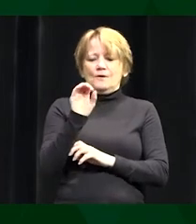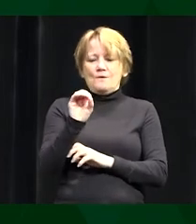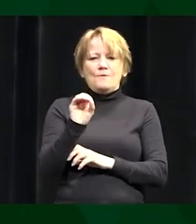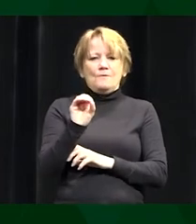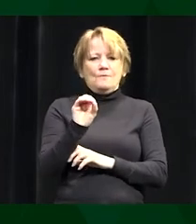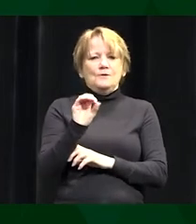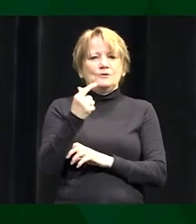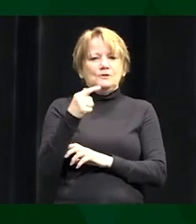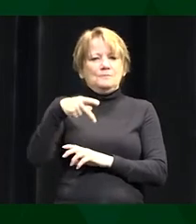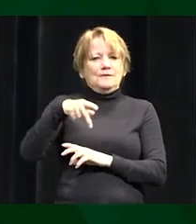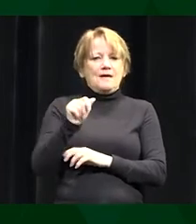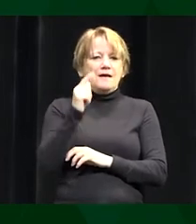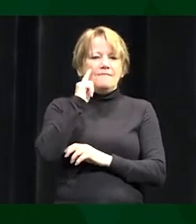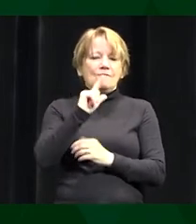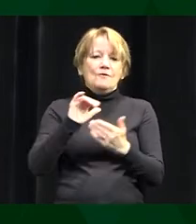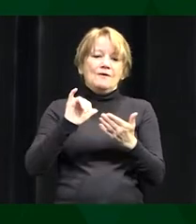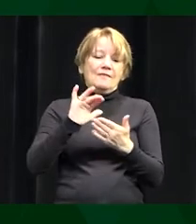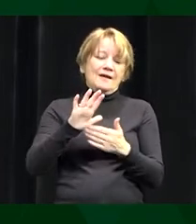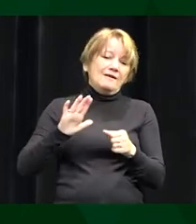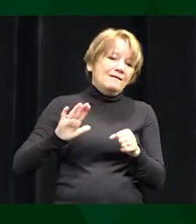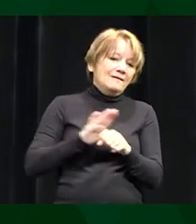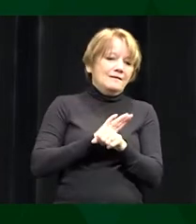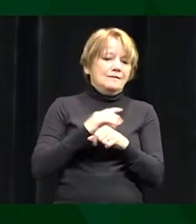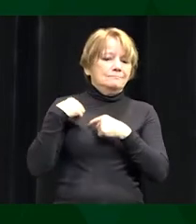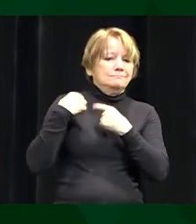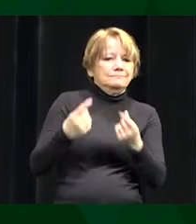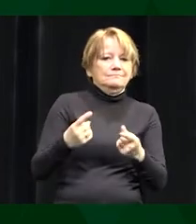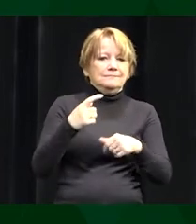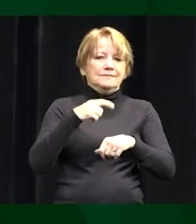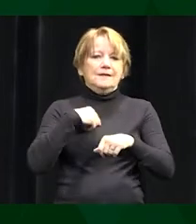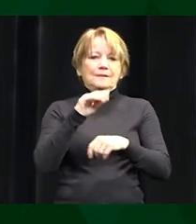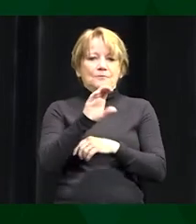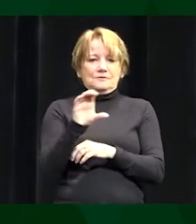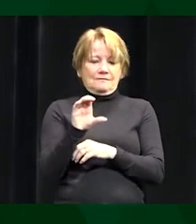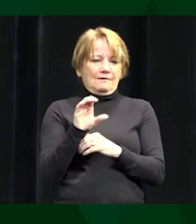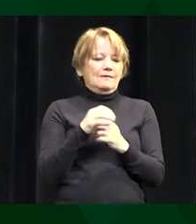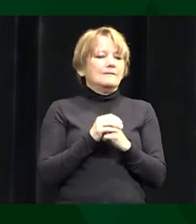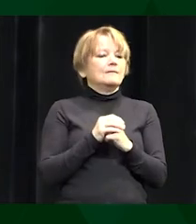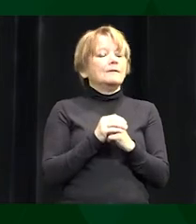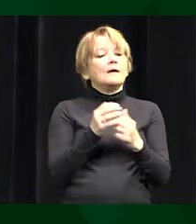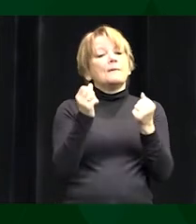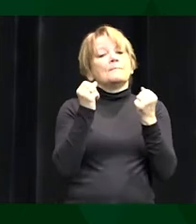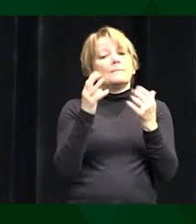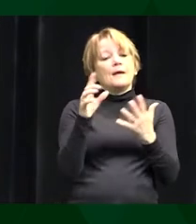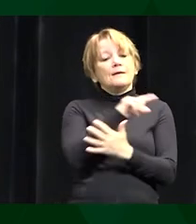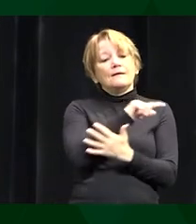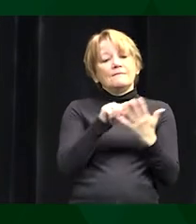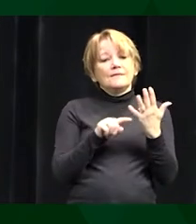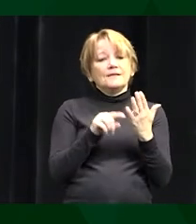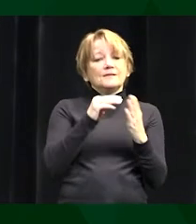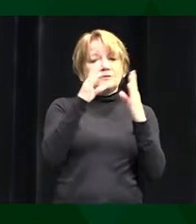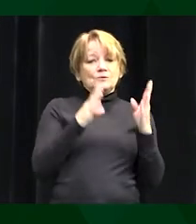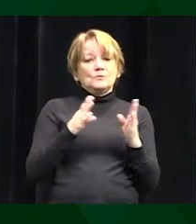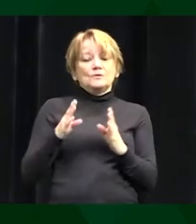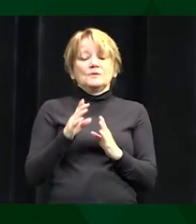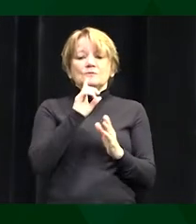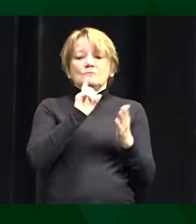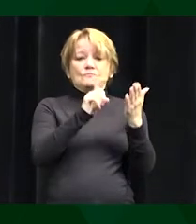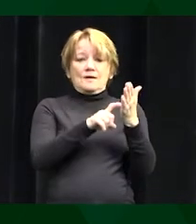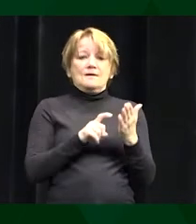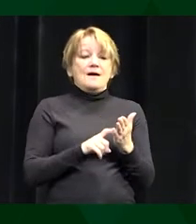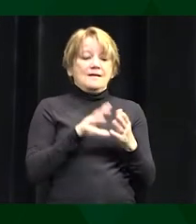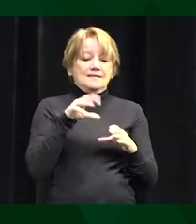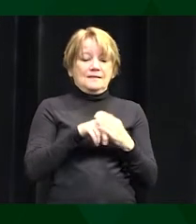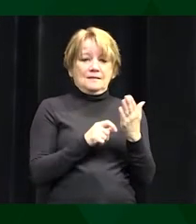4.0 average for their entire career at bristol many of these students